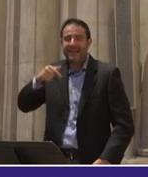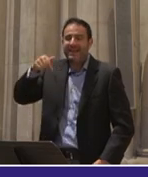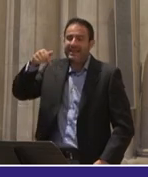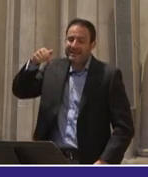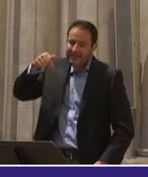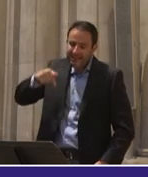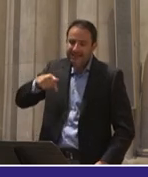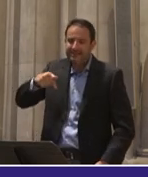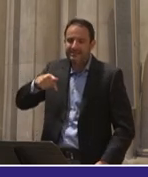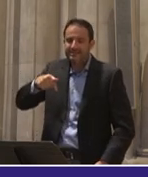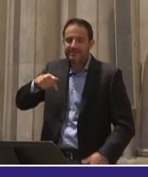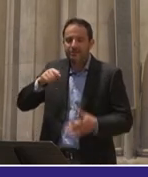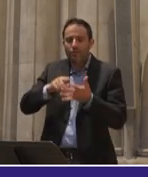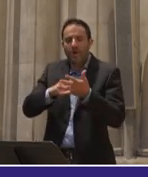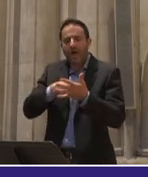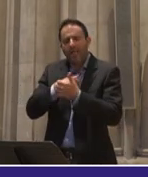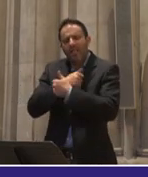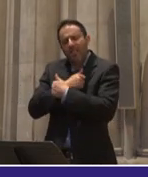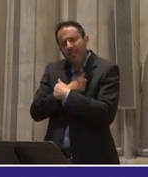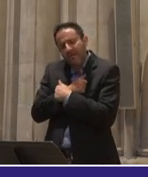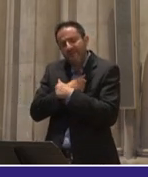I love to do."